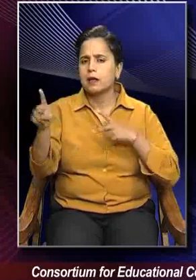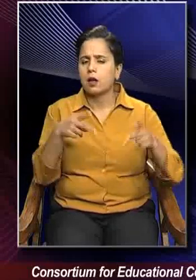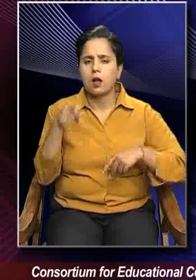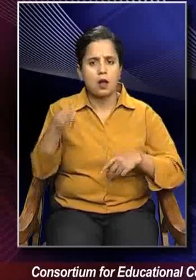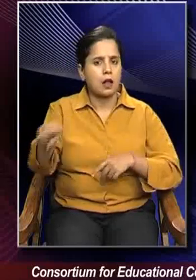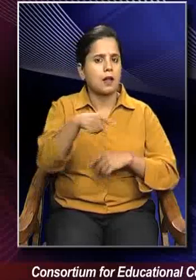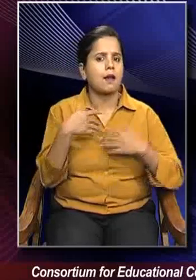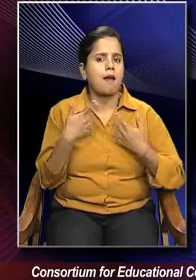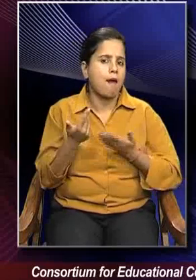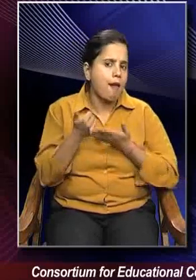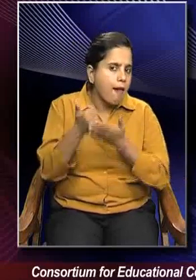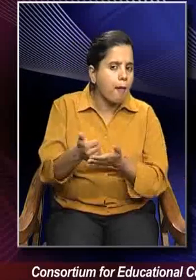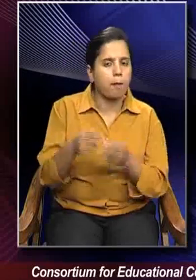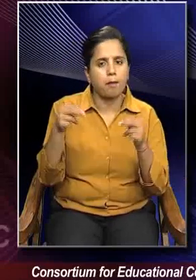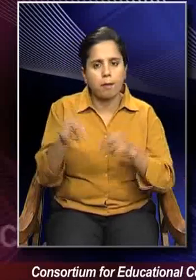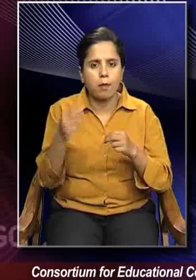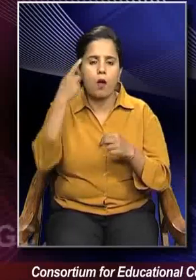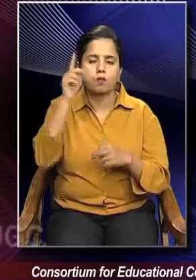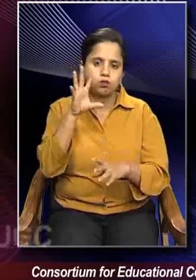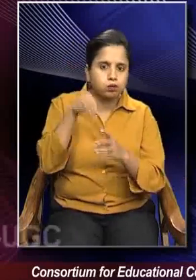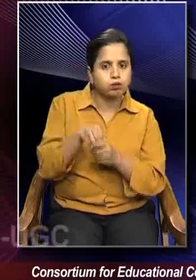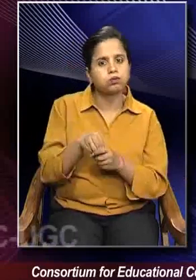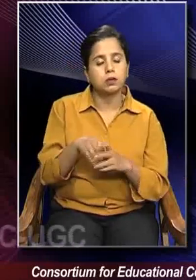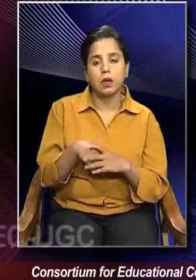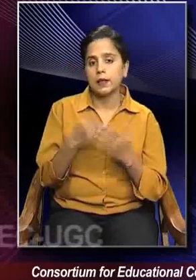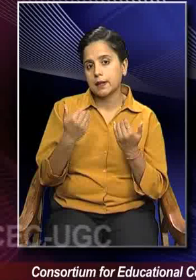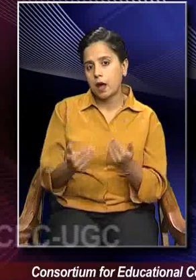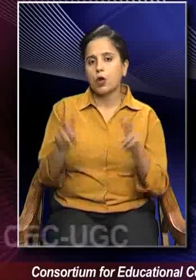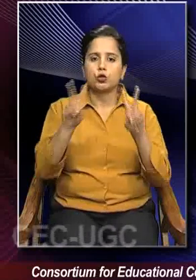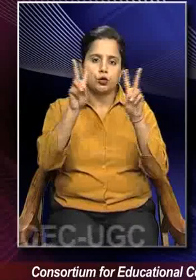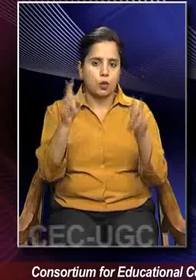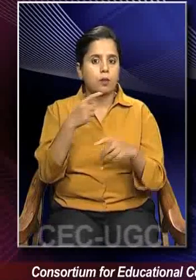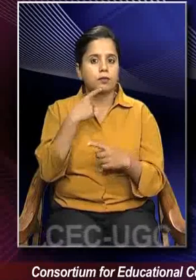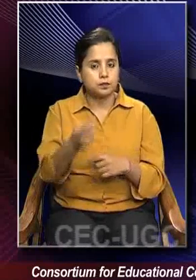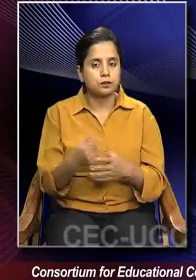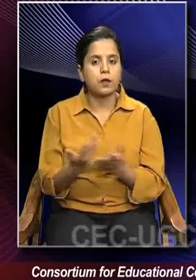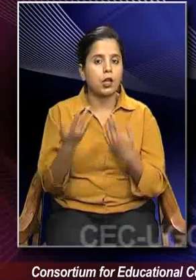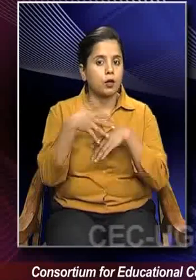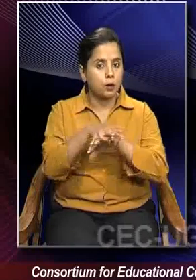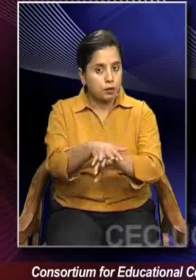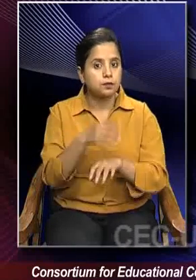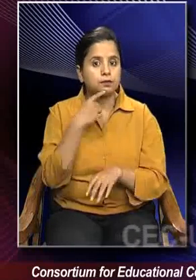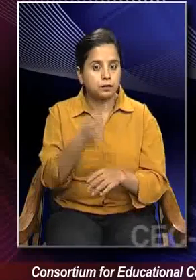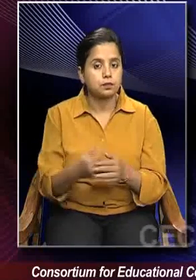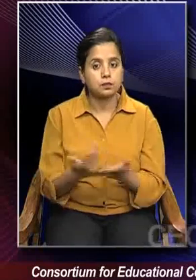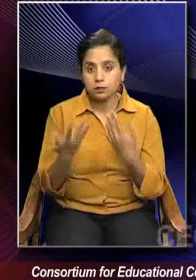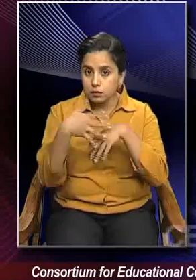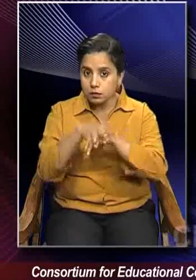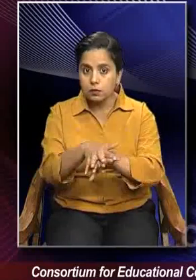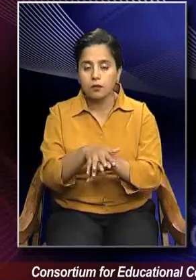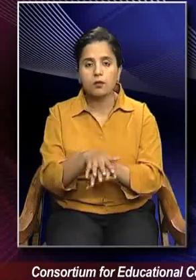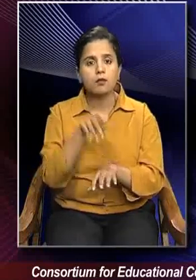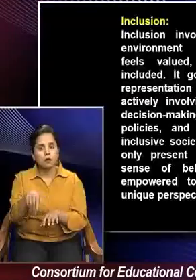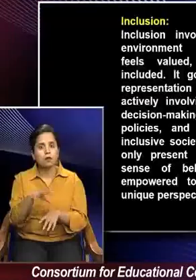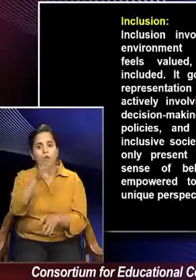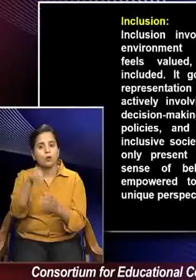of help to do well. Now coming on to inclusion. Inclusion